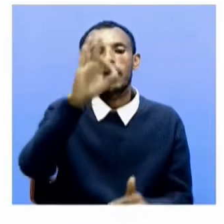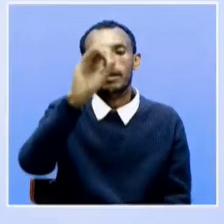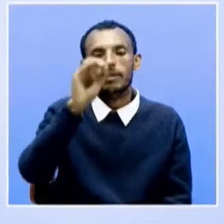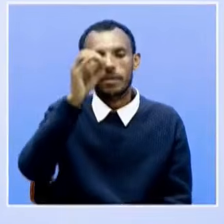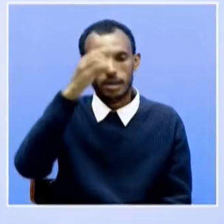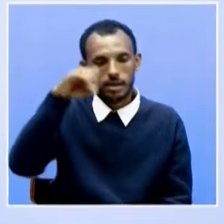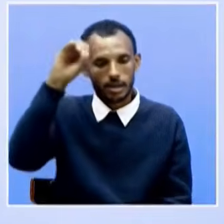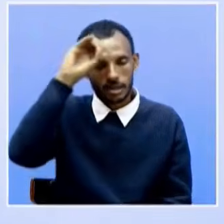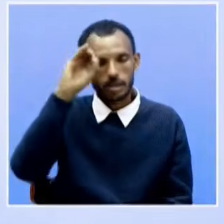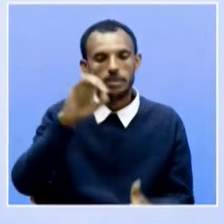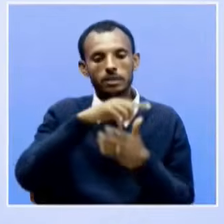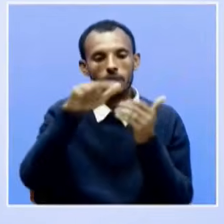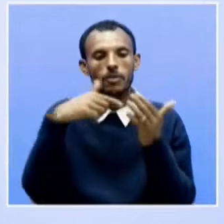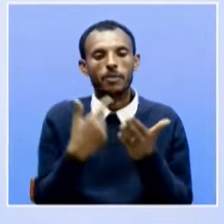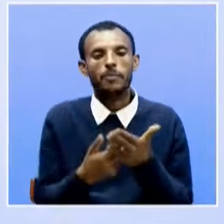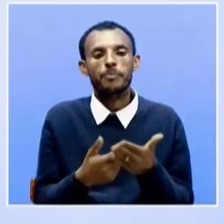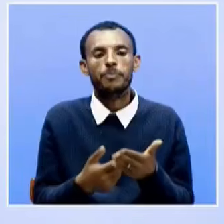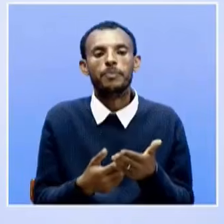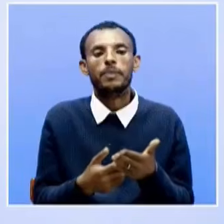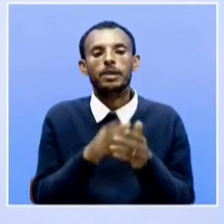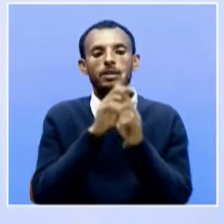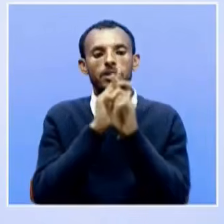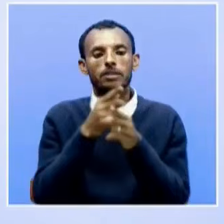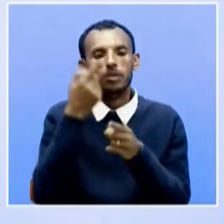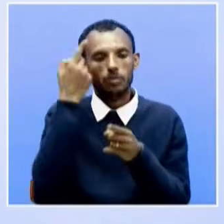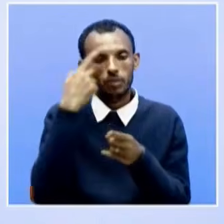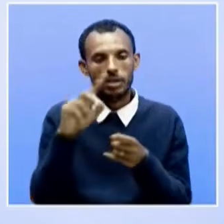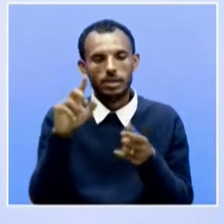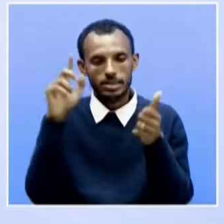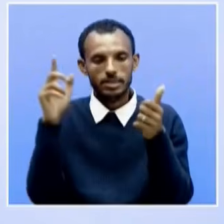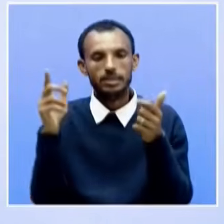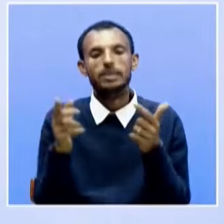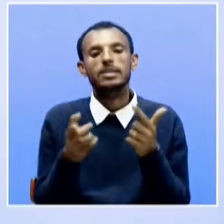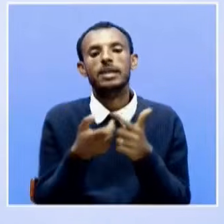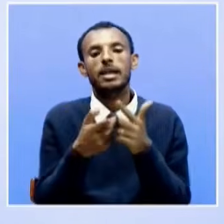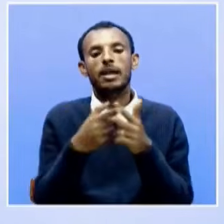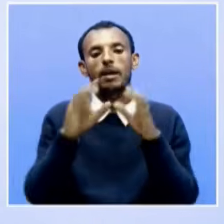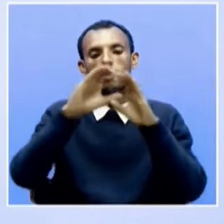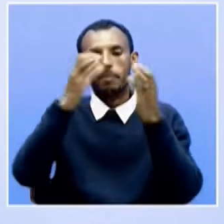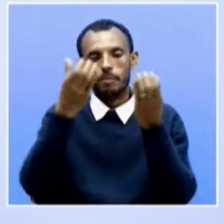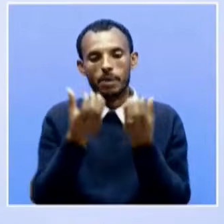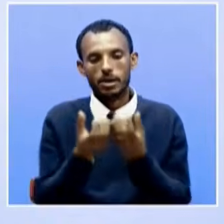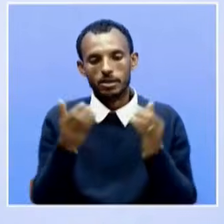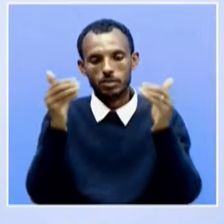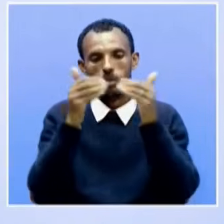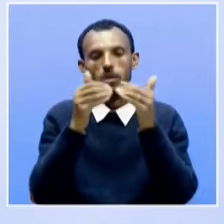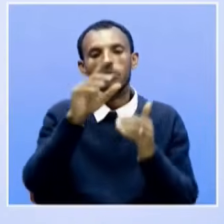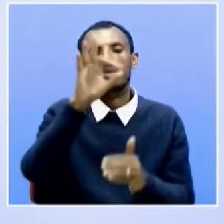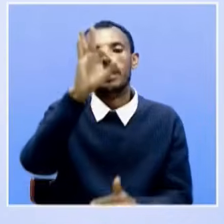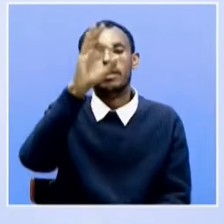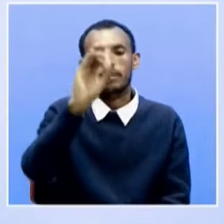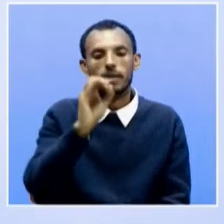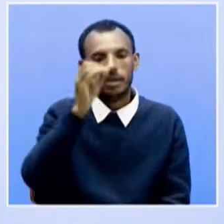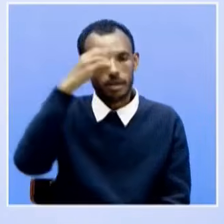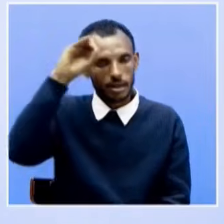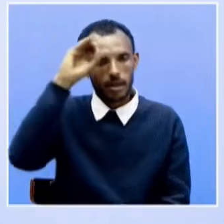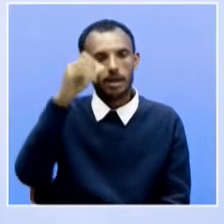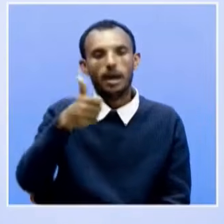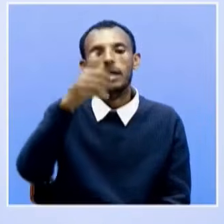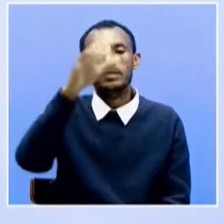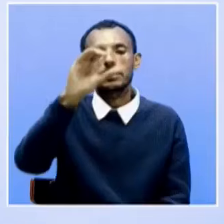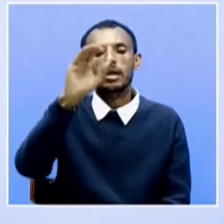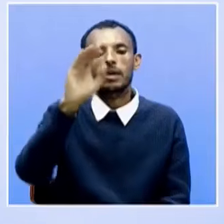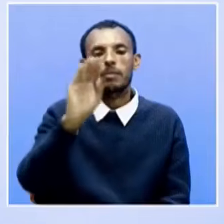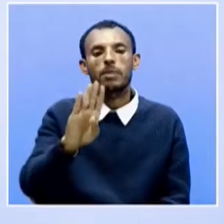Therefore, the answer for the second part is 90 degree, or angle